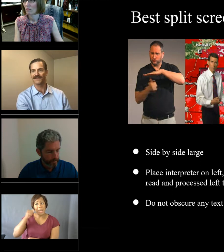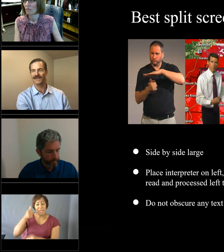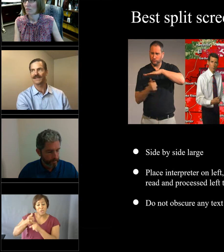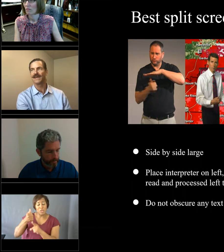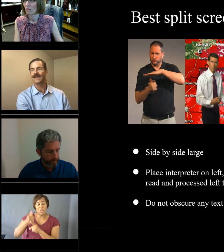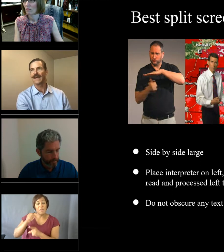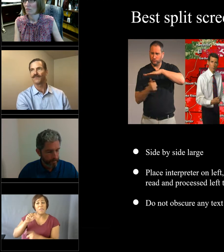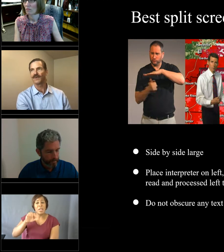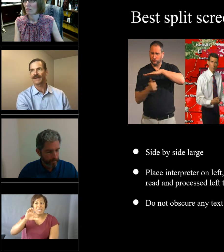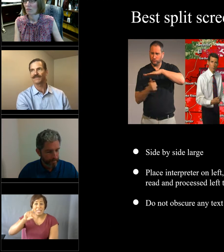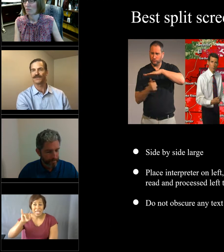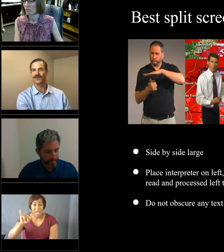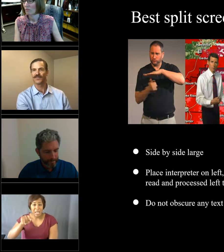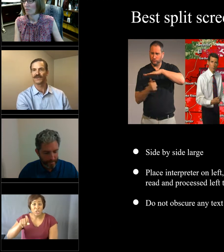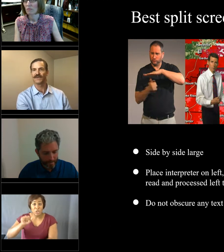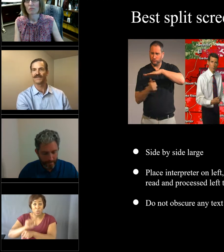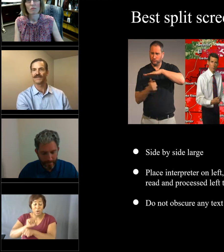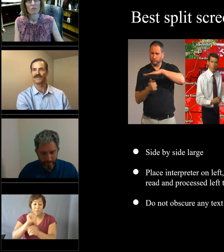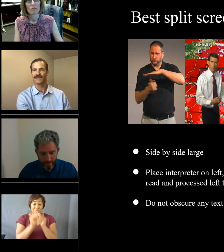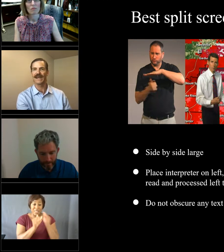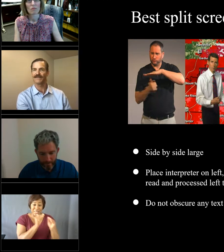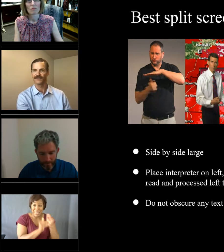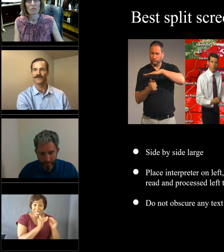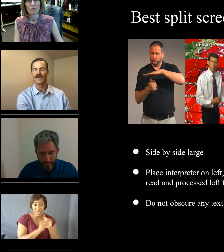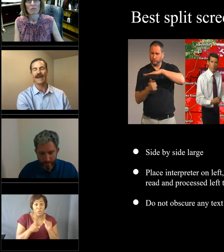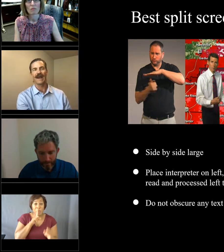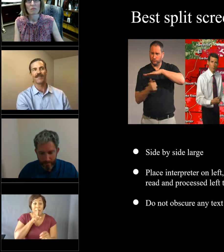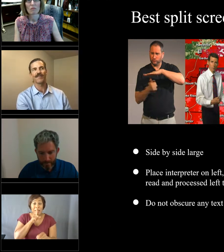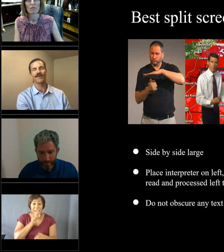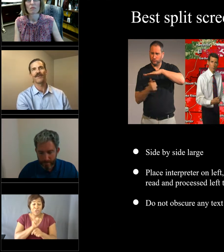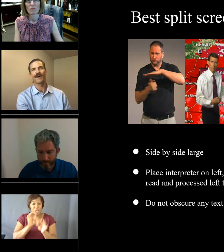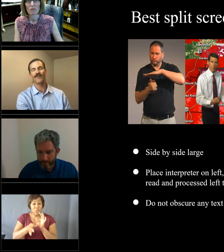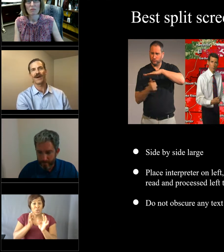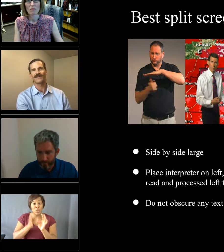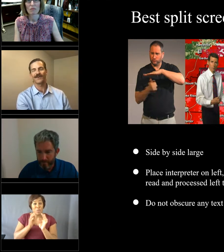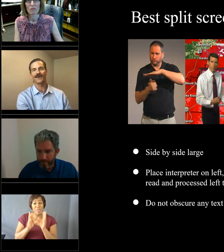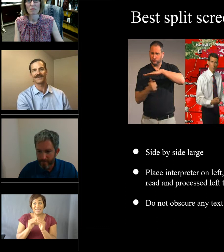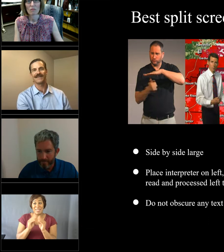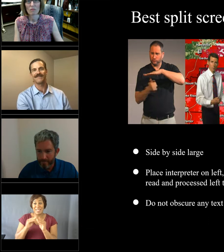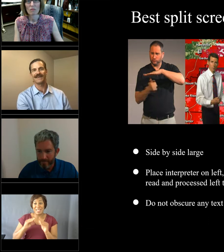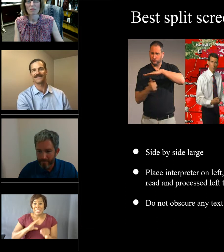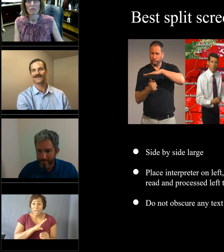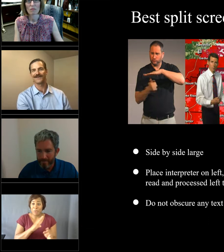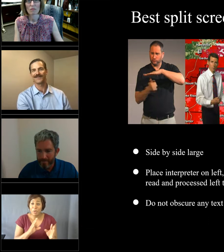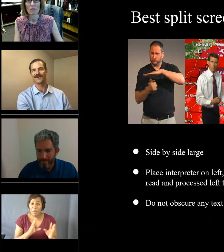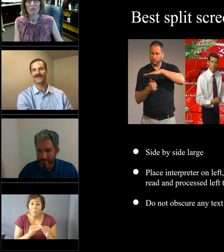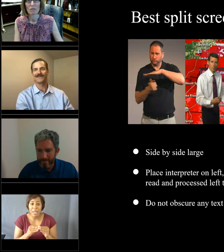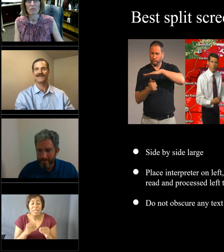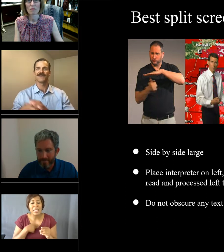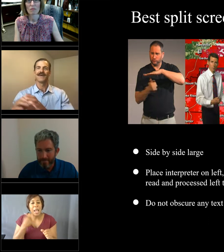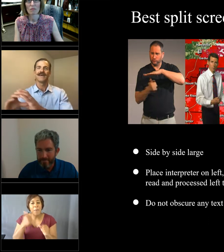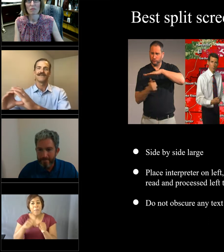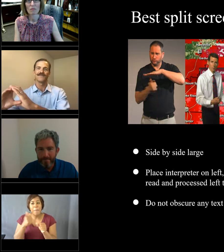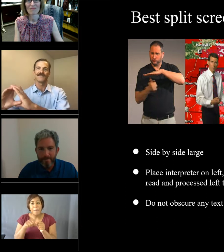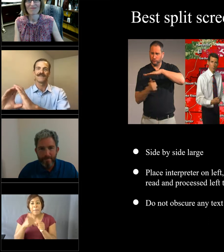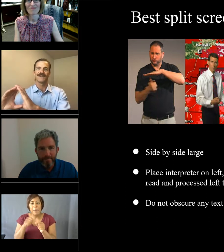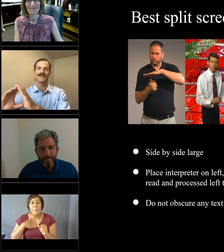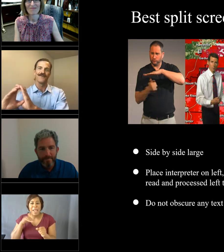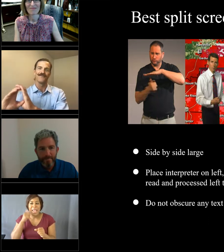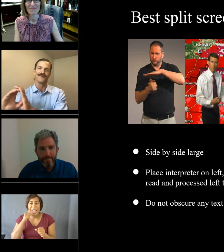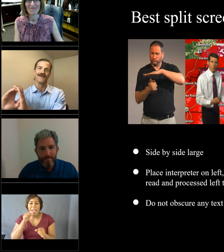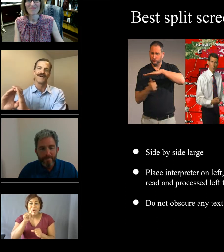worked for the city and would actually interpret the city council. And I remember growing up watching her on TV as an interpreter, and I would see her, and she